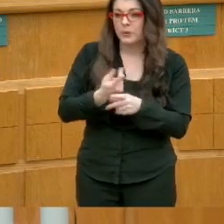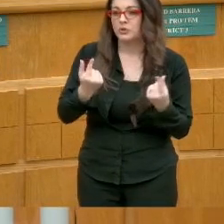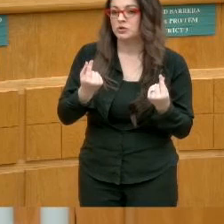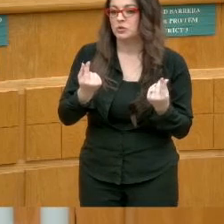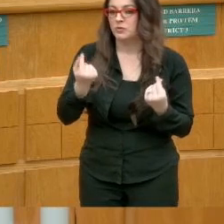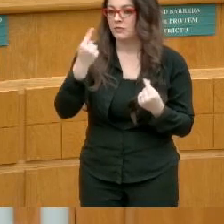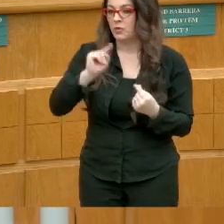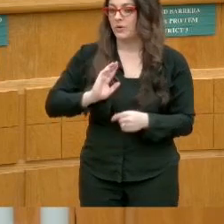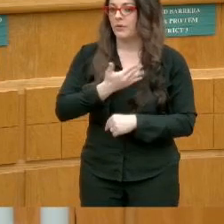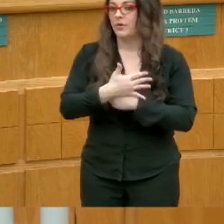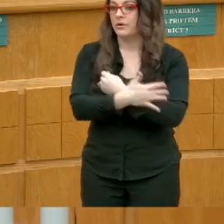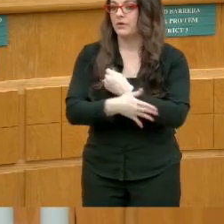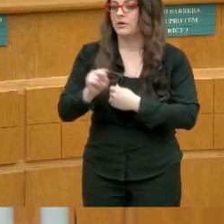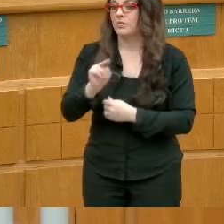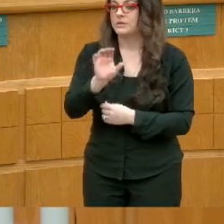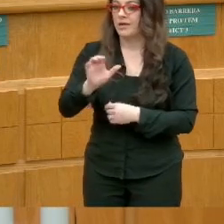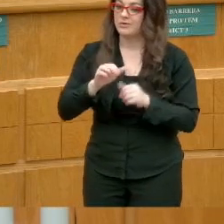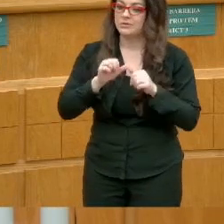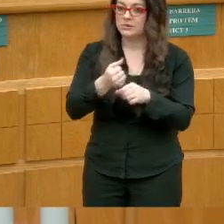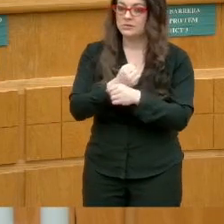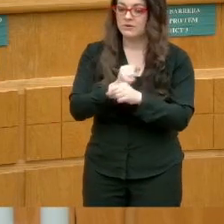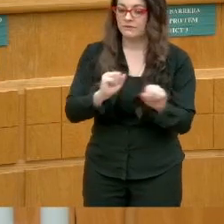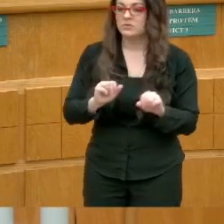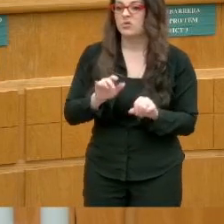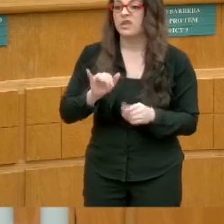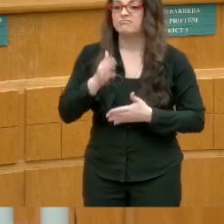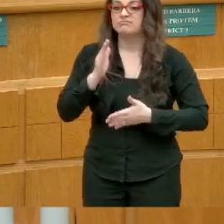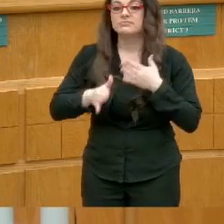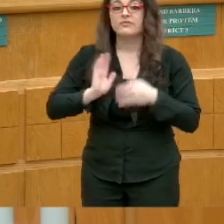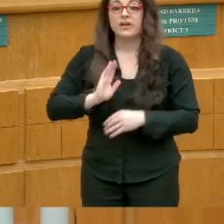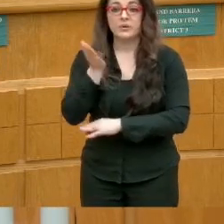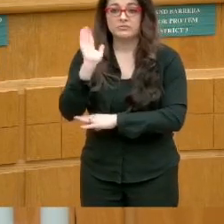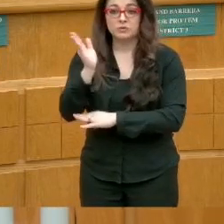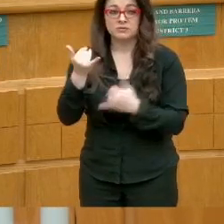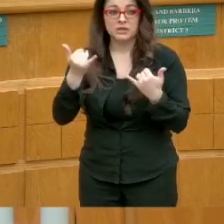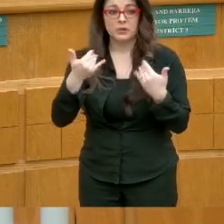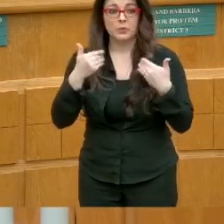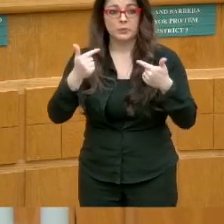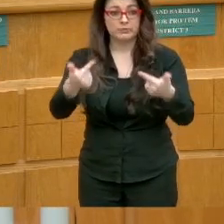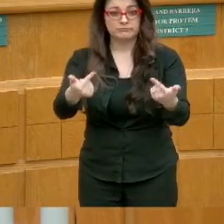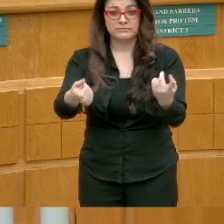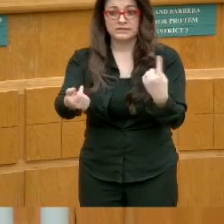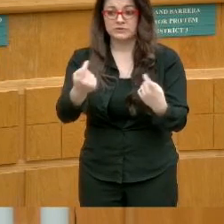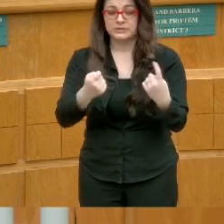for today. Annette Rodriguez and I are here to answer any questions that you might have.